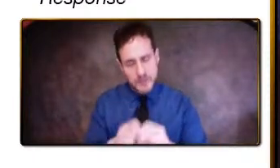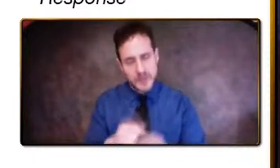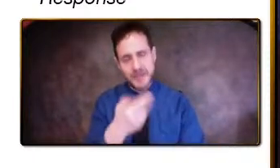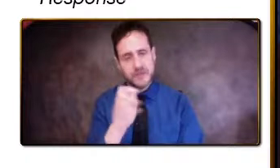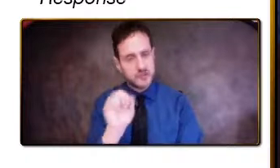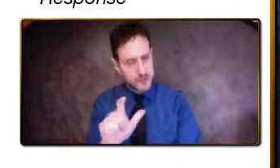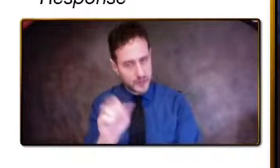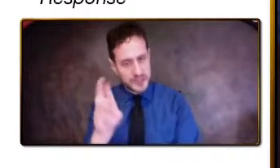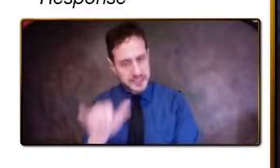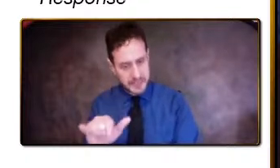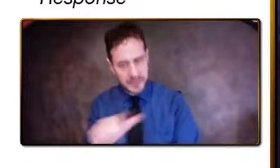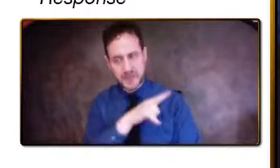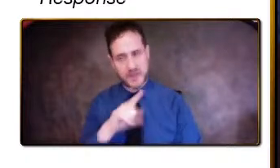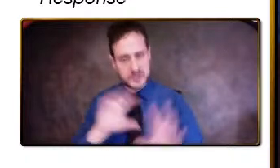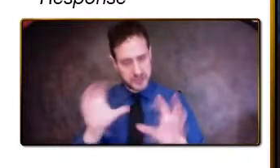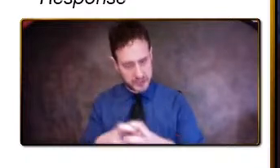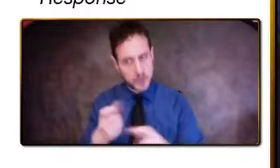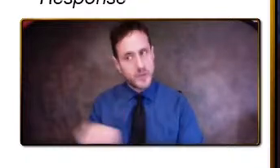they meet.